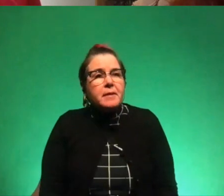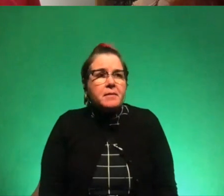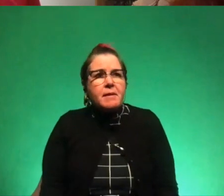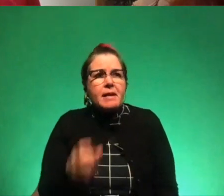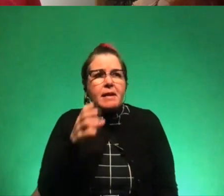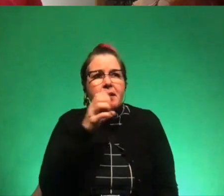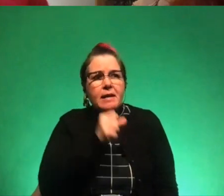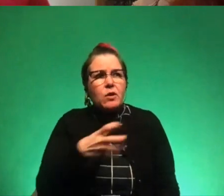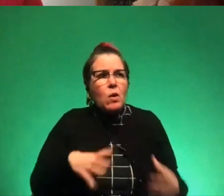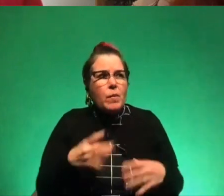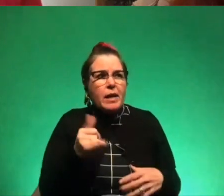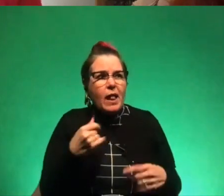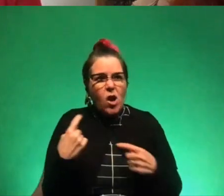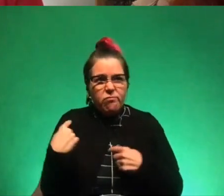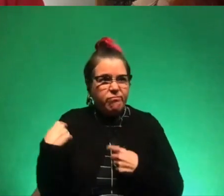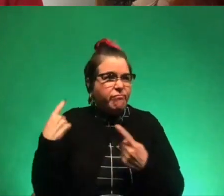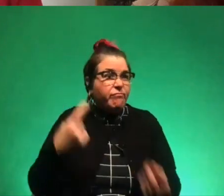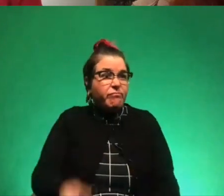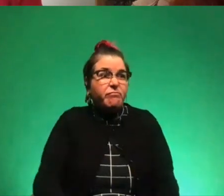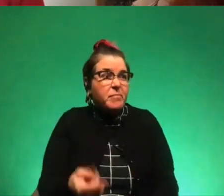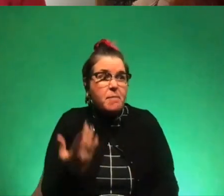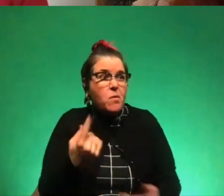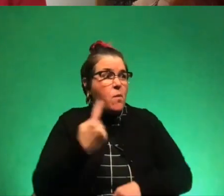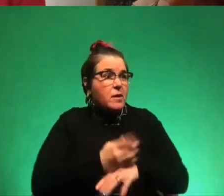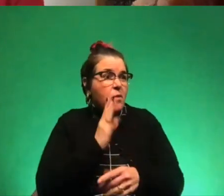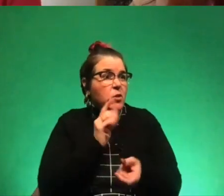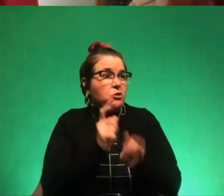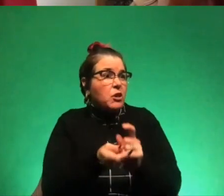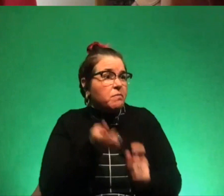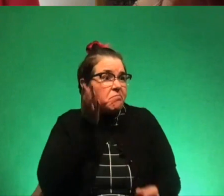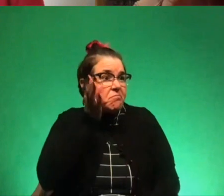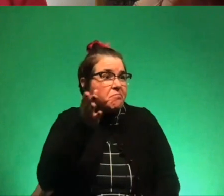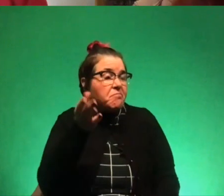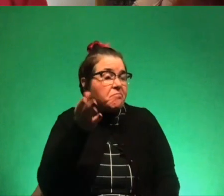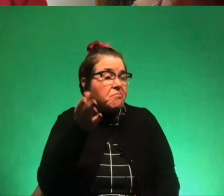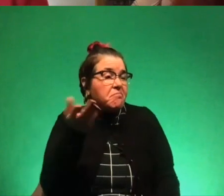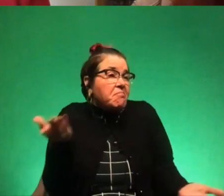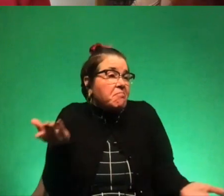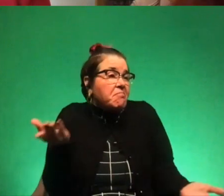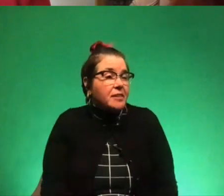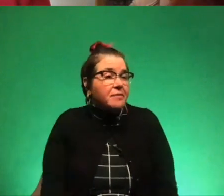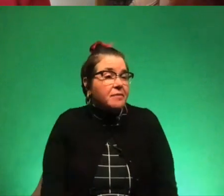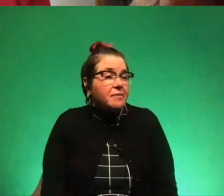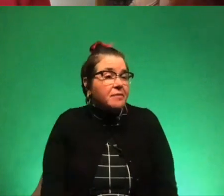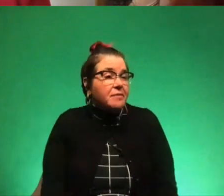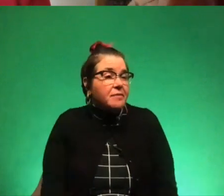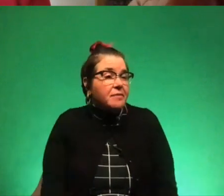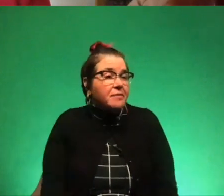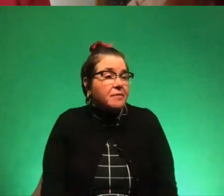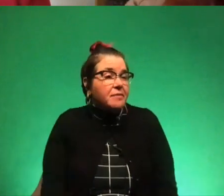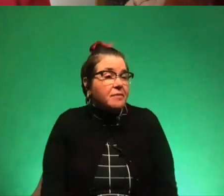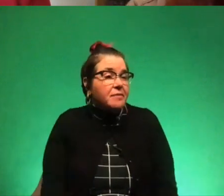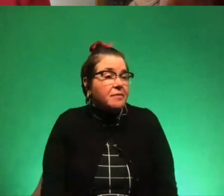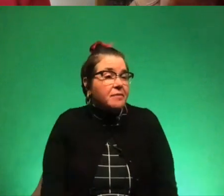our clothing's been yellow for a really long time. Maybe one day they'll change it. But yeah. Sounds good. Banana skin for now.